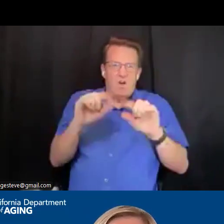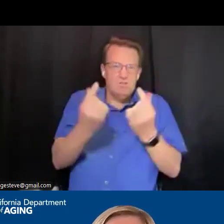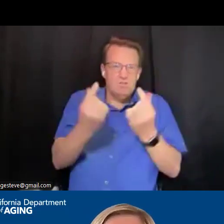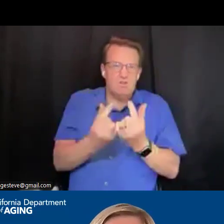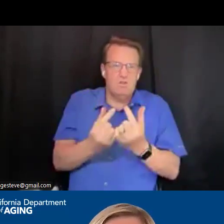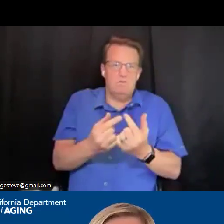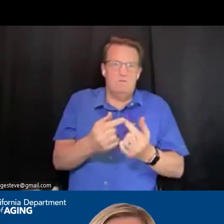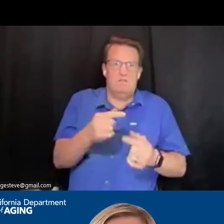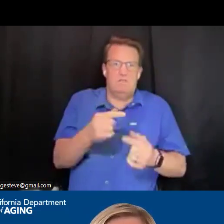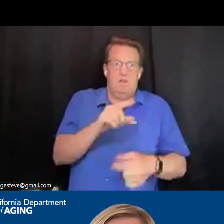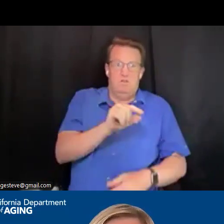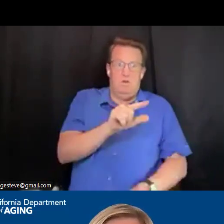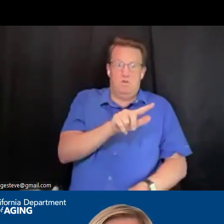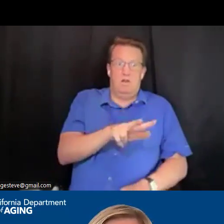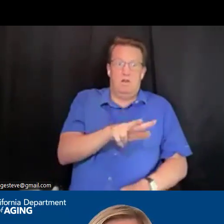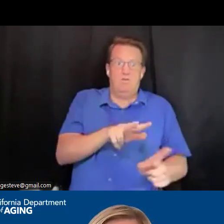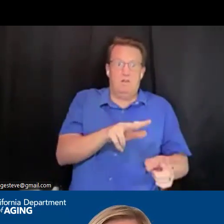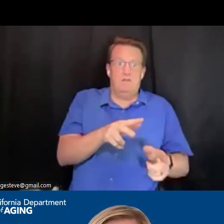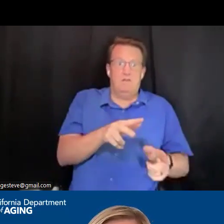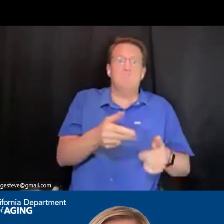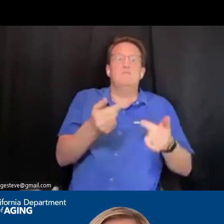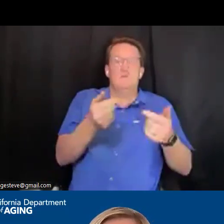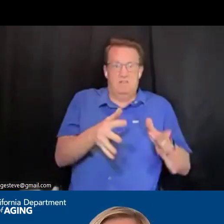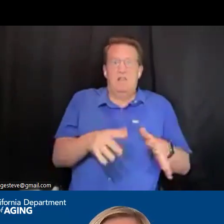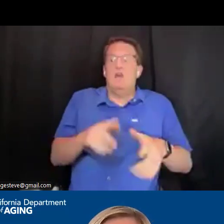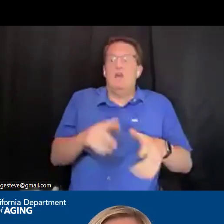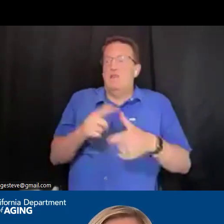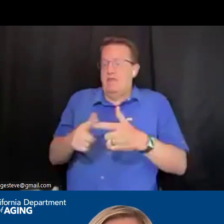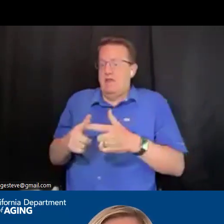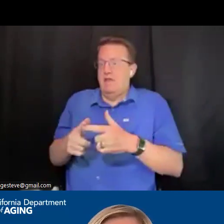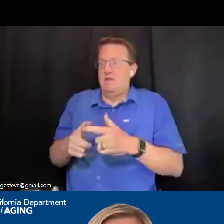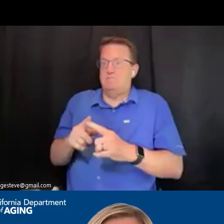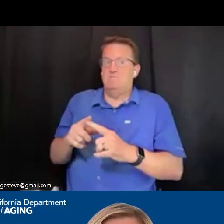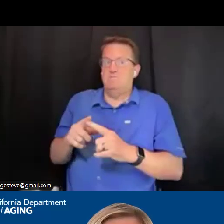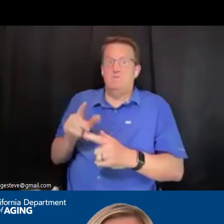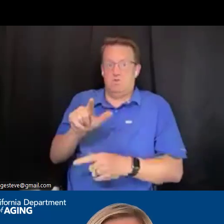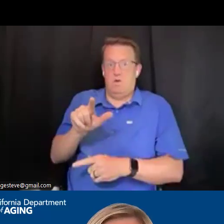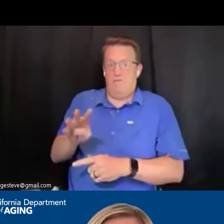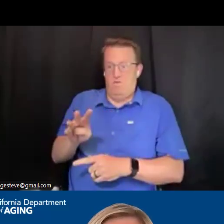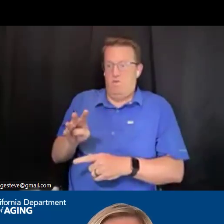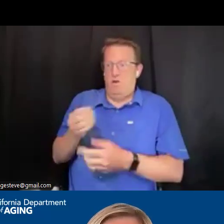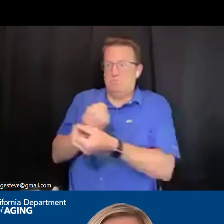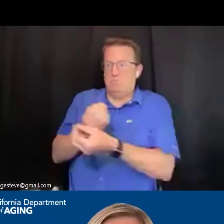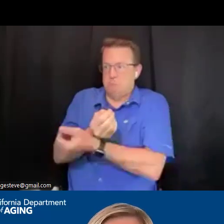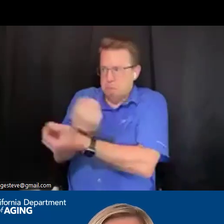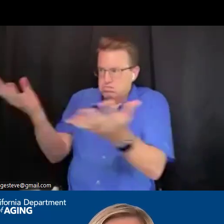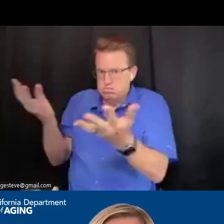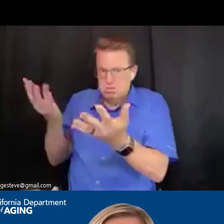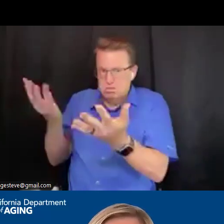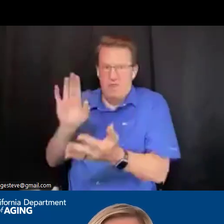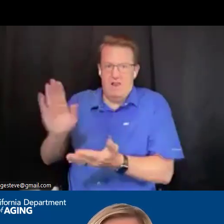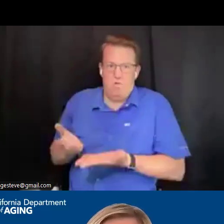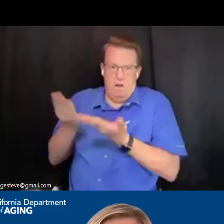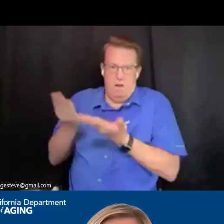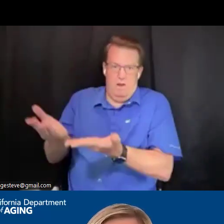2024, they released their final recommendations. In fall of 2024, Senate Bill